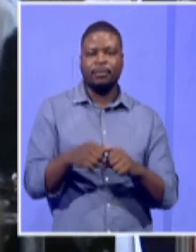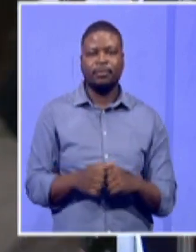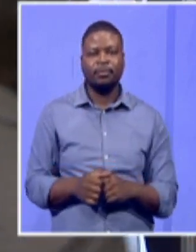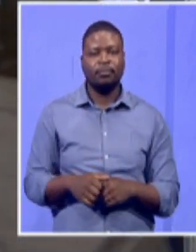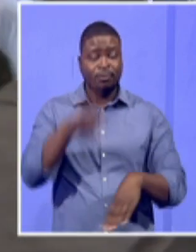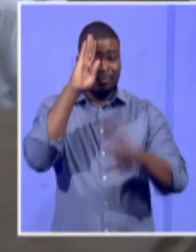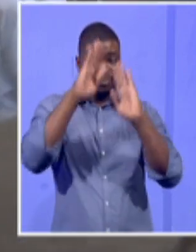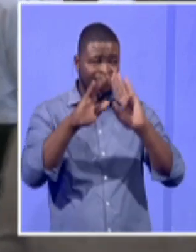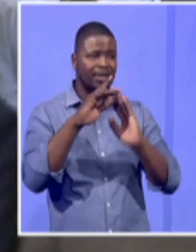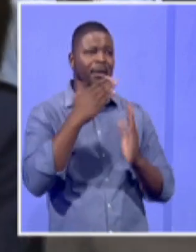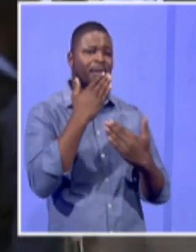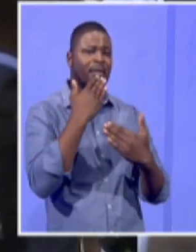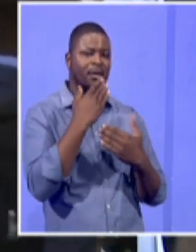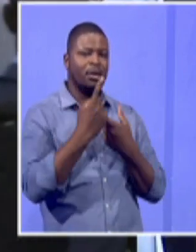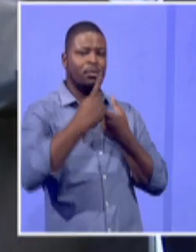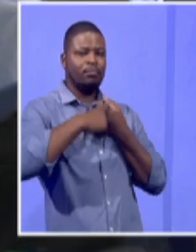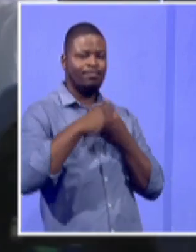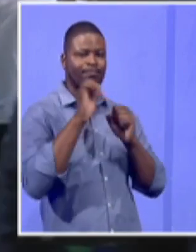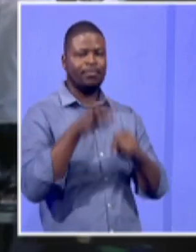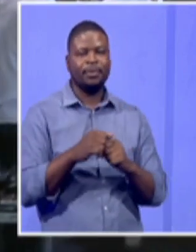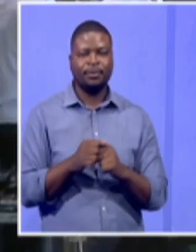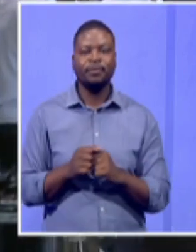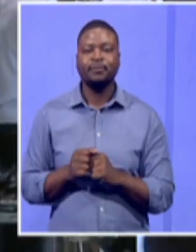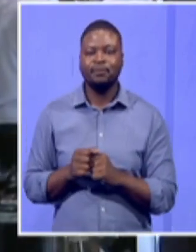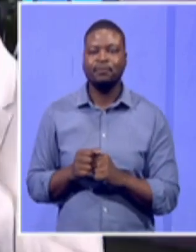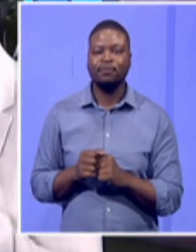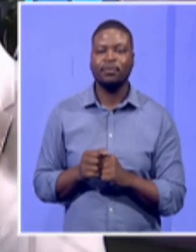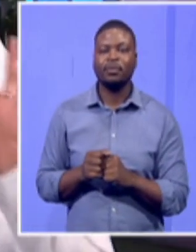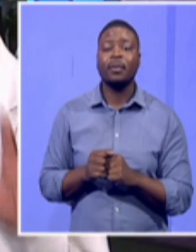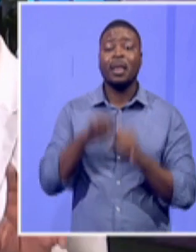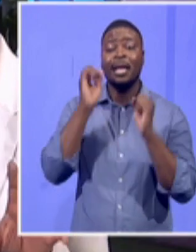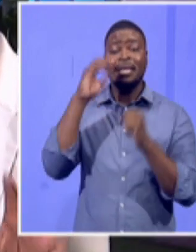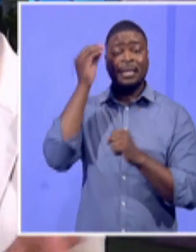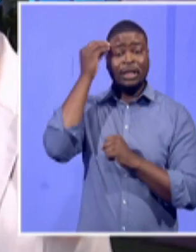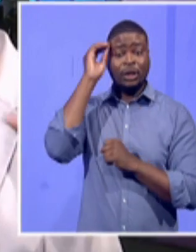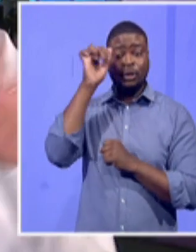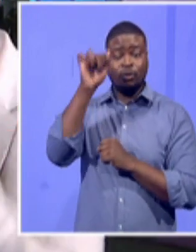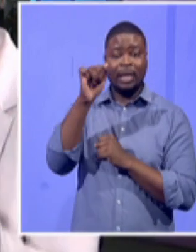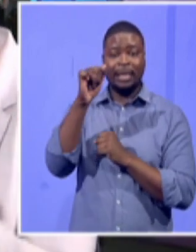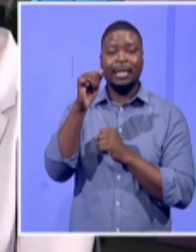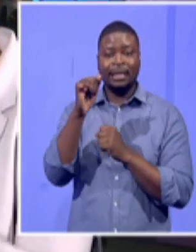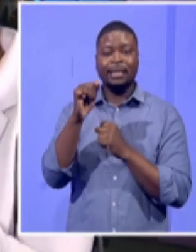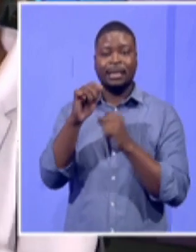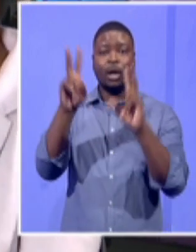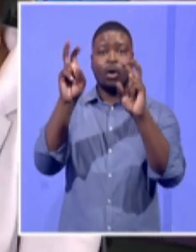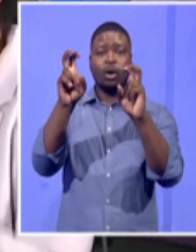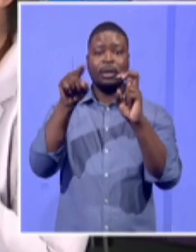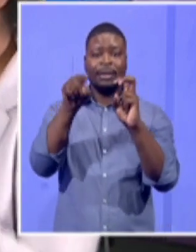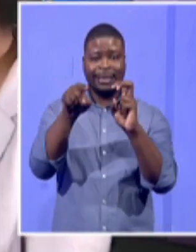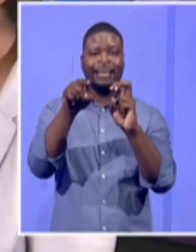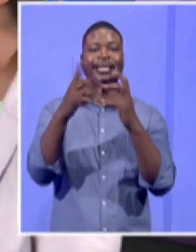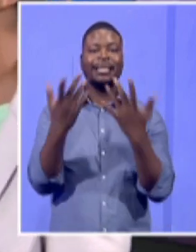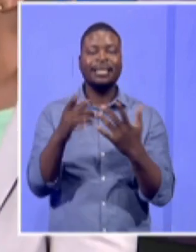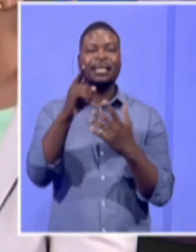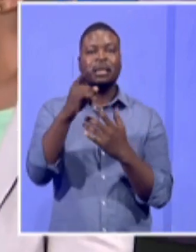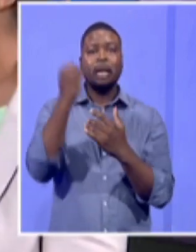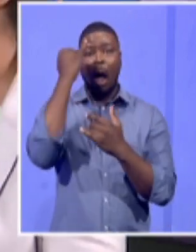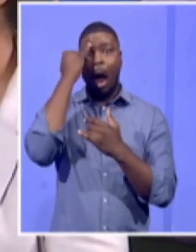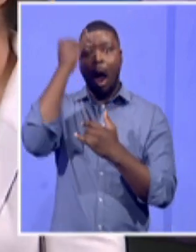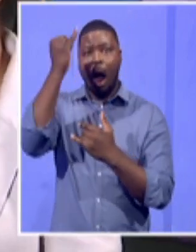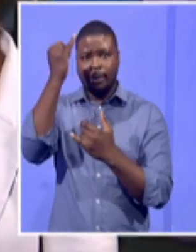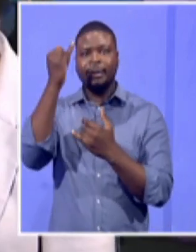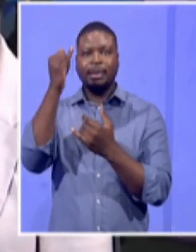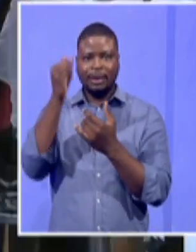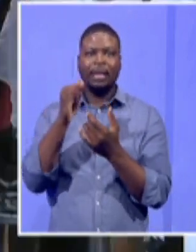you. Thank you for having me. Really appreciate it. It's an interesting concept, this idea of Afrocentric intellectual property. What are you guys doing